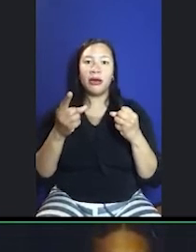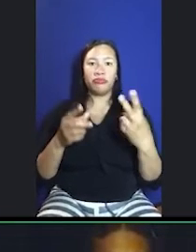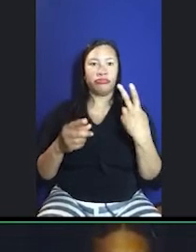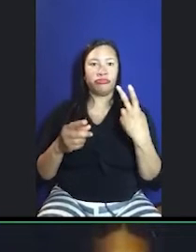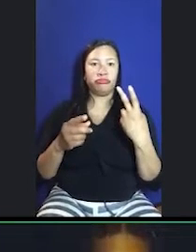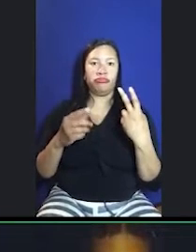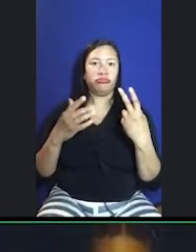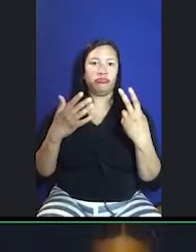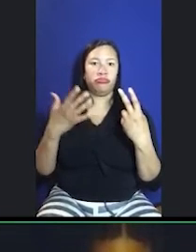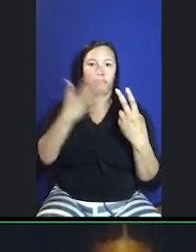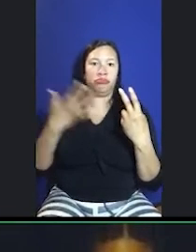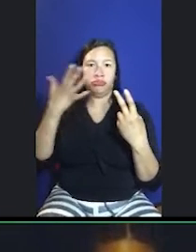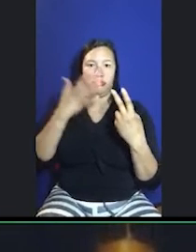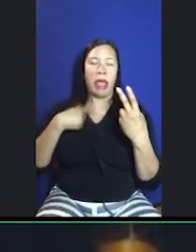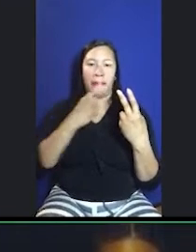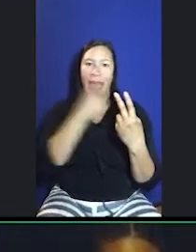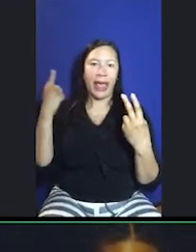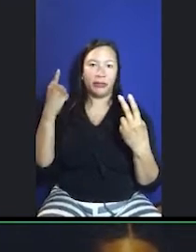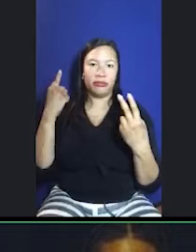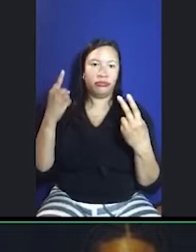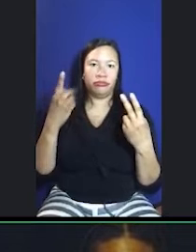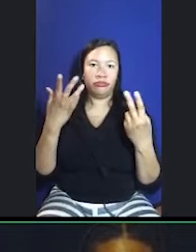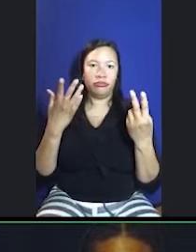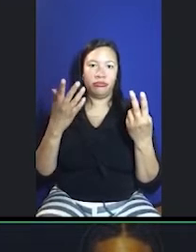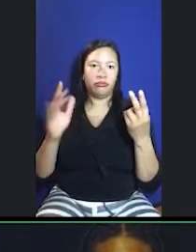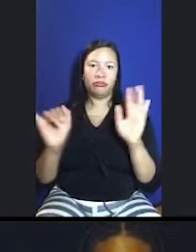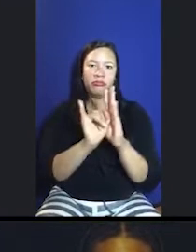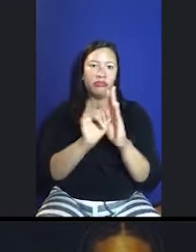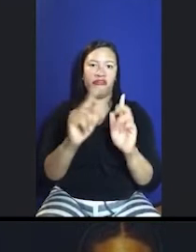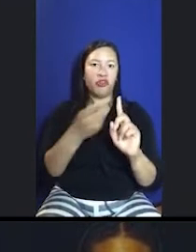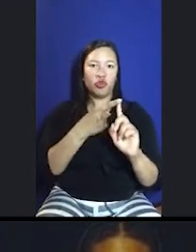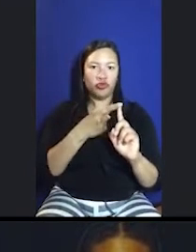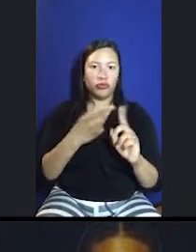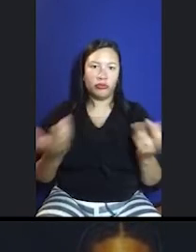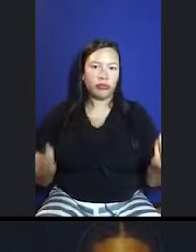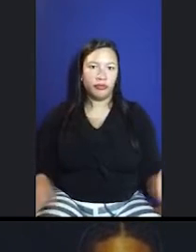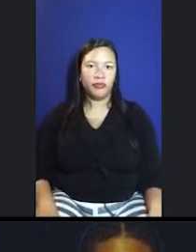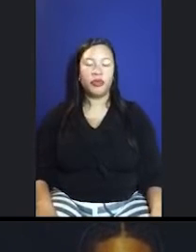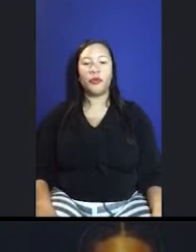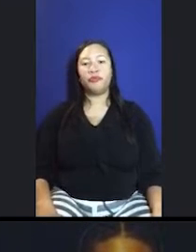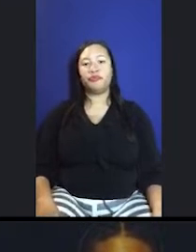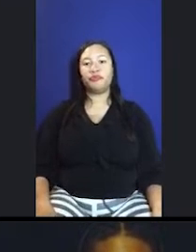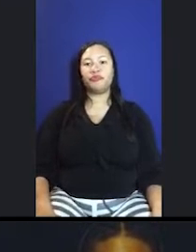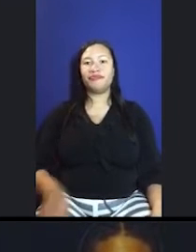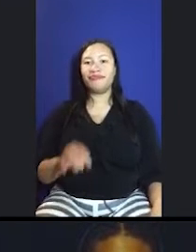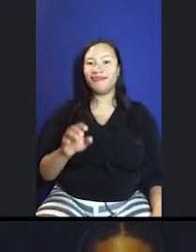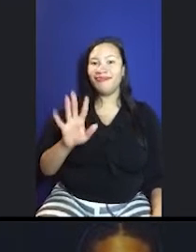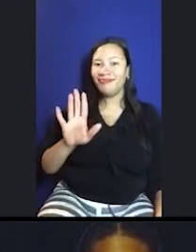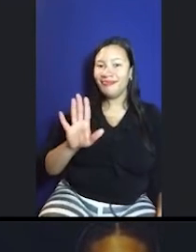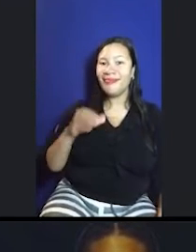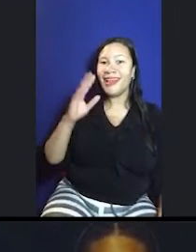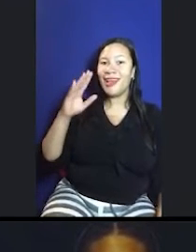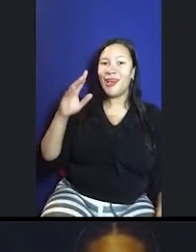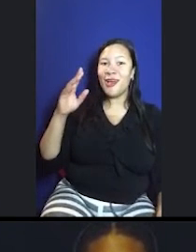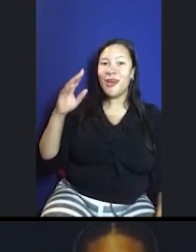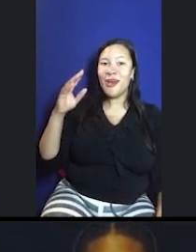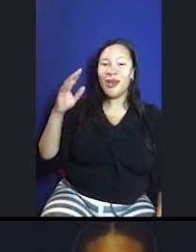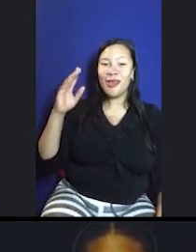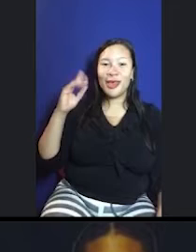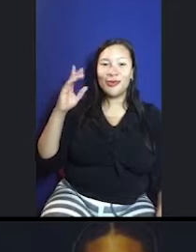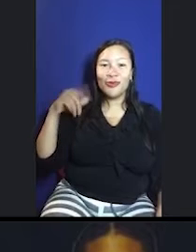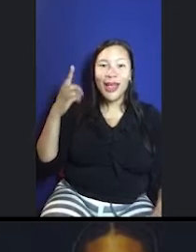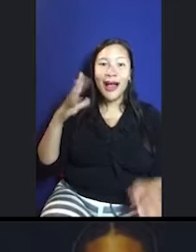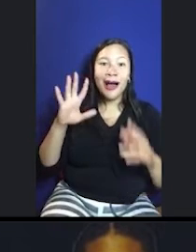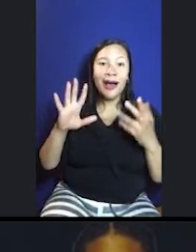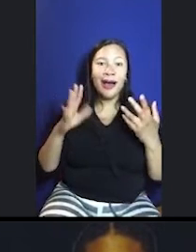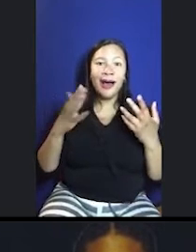the outside. You're You see, still a black you're a man. black person. Yeah. So You And might. that's crazy that the skin color is